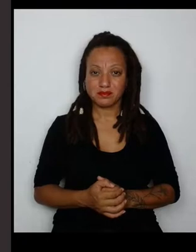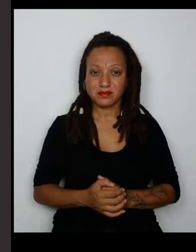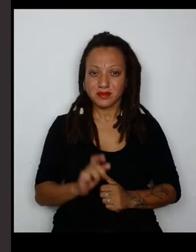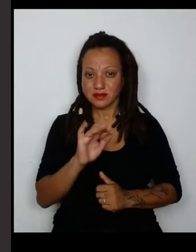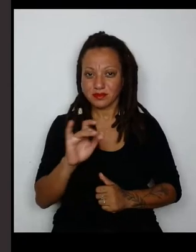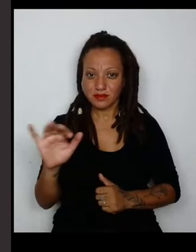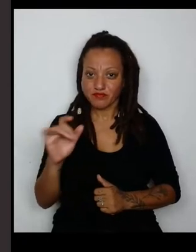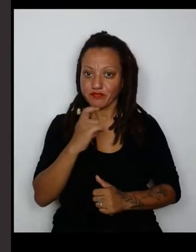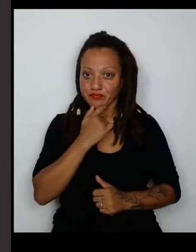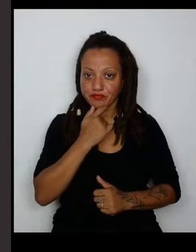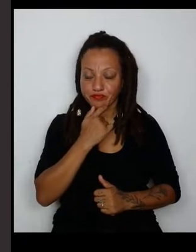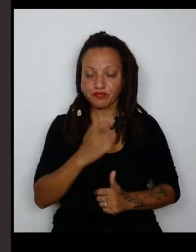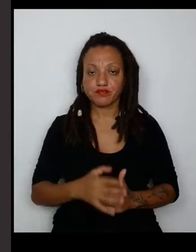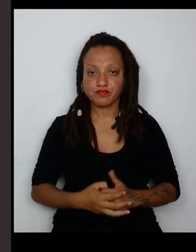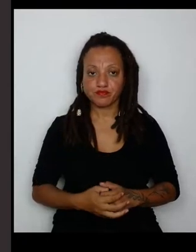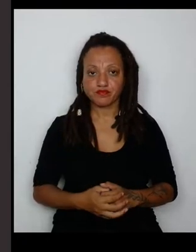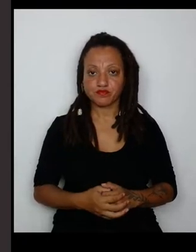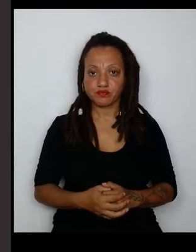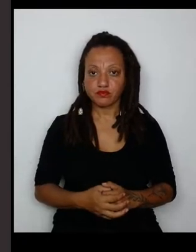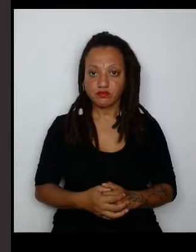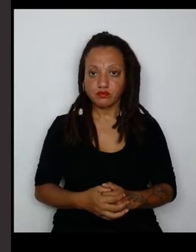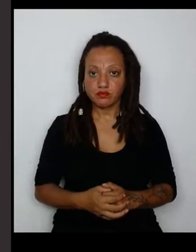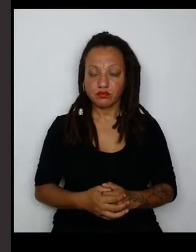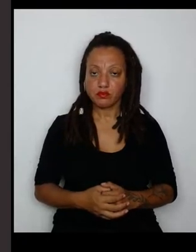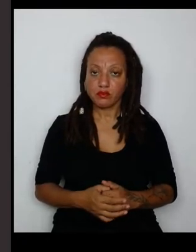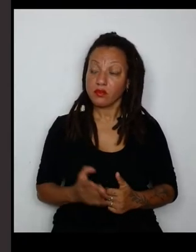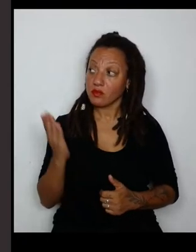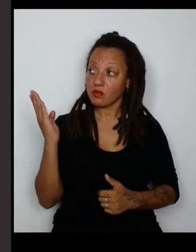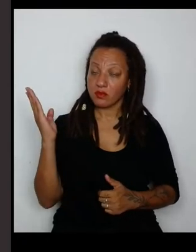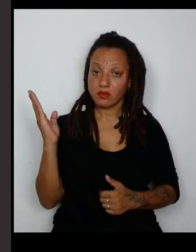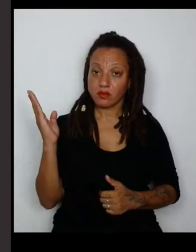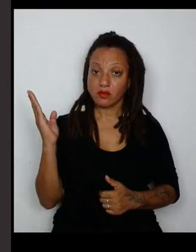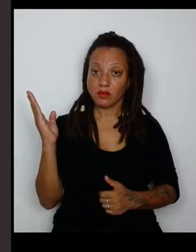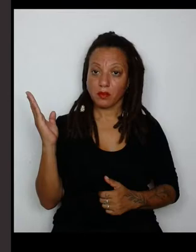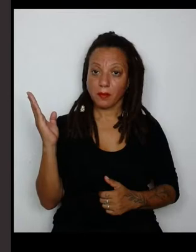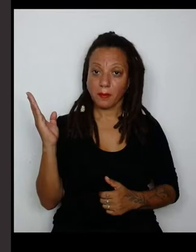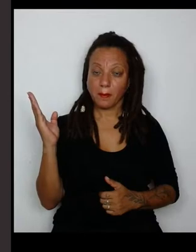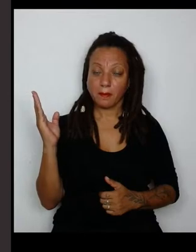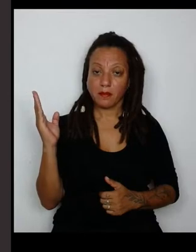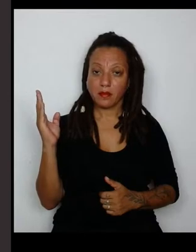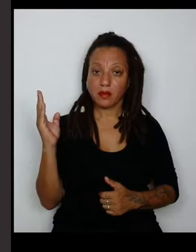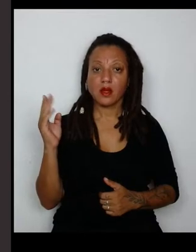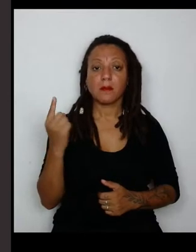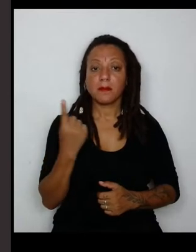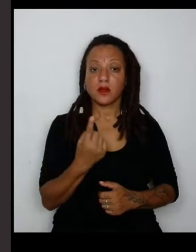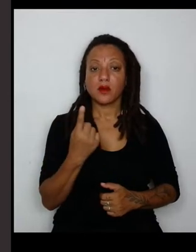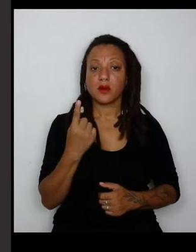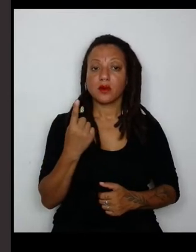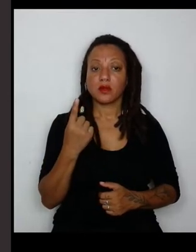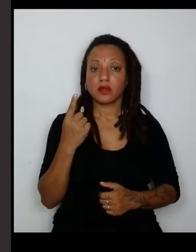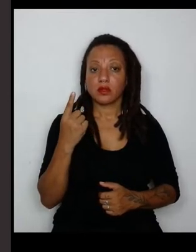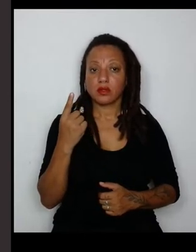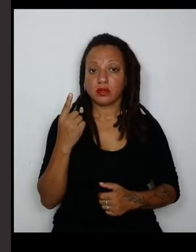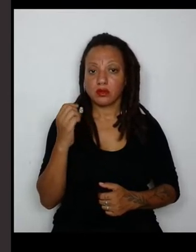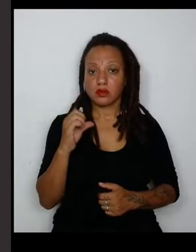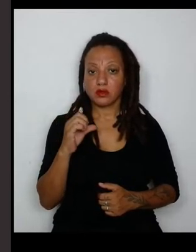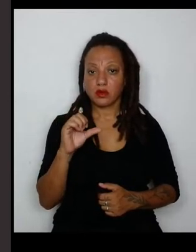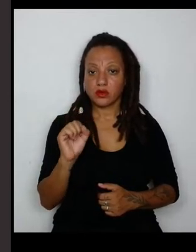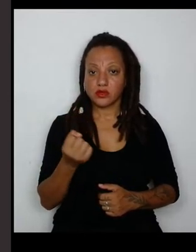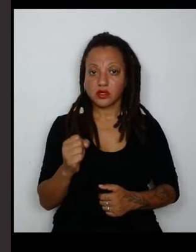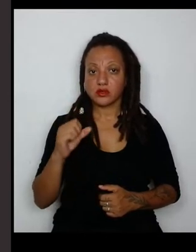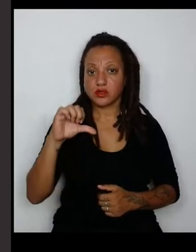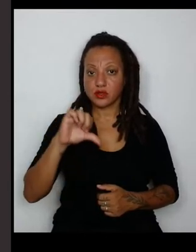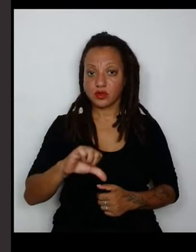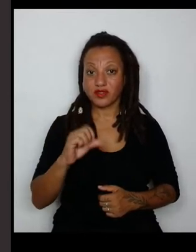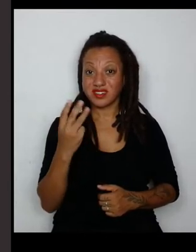book diverse shows in 1898. it was written while the poet was in prison for shooting archer rambo it begins above the roof the